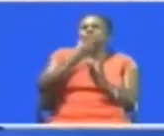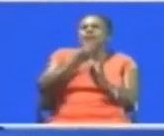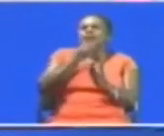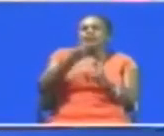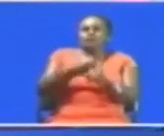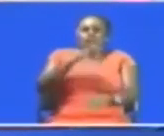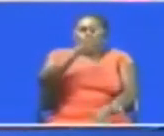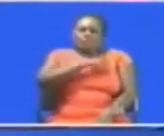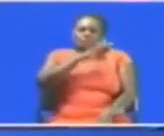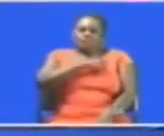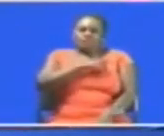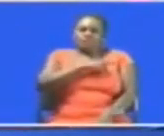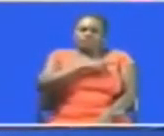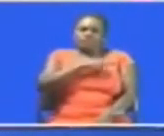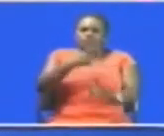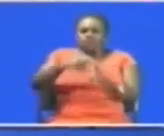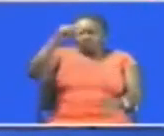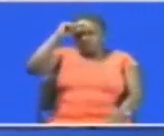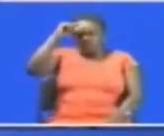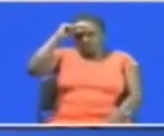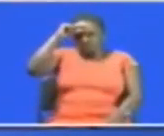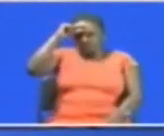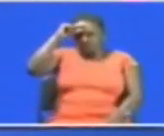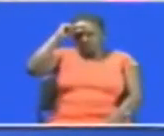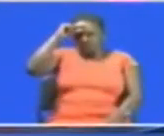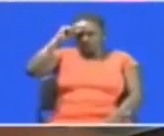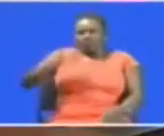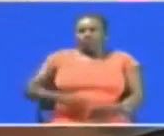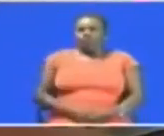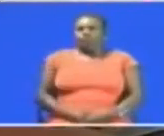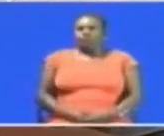benefiting from the enhanced government price. Brenda Zeda Radido, KTN News.